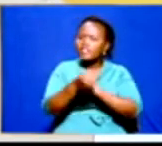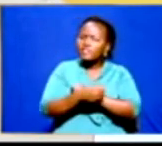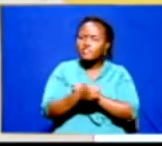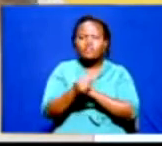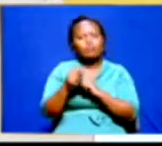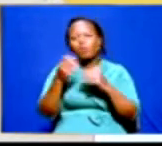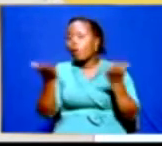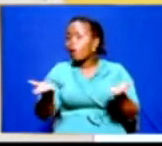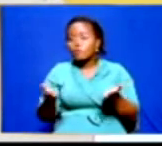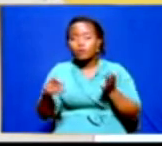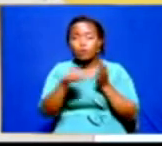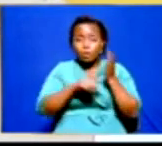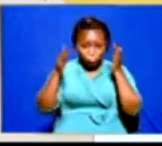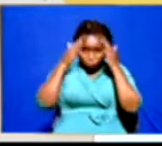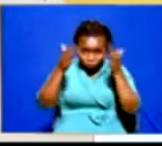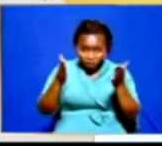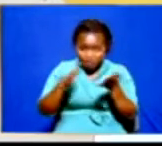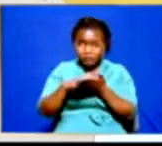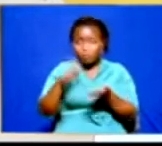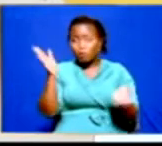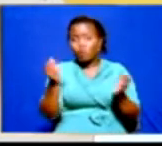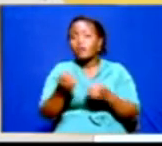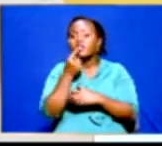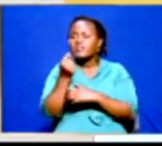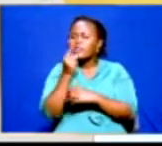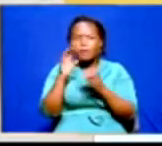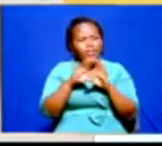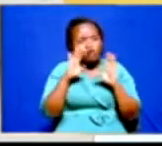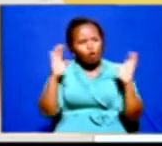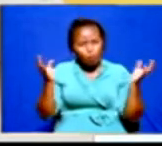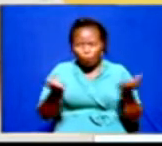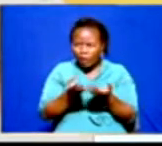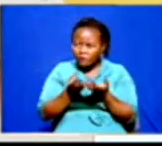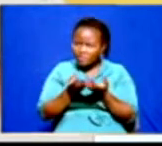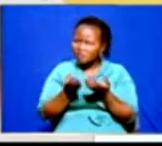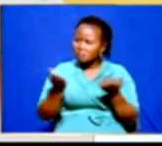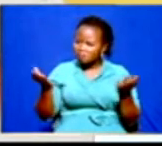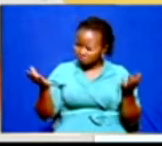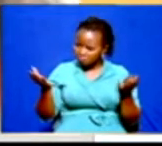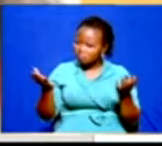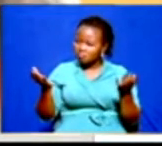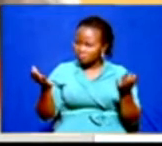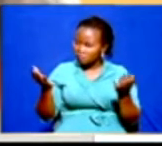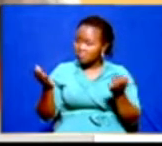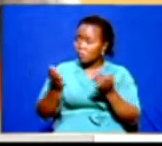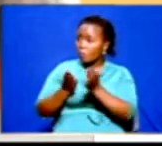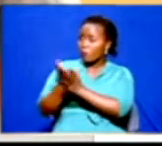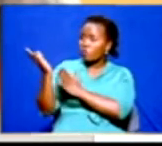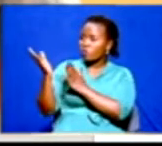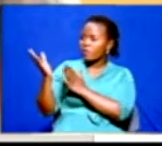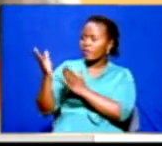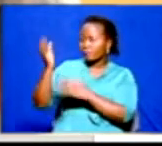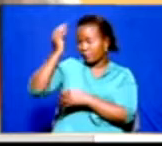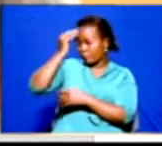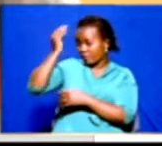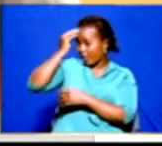to the dynamism in the medical world? In terms of curriculum, each